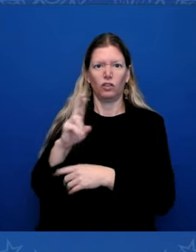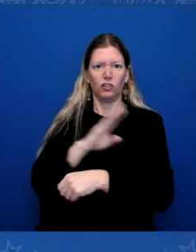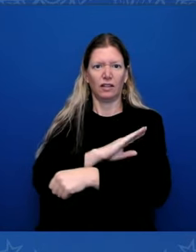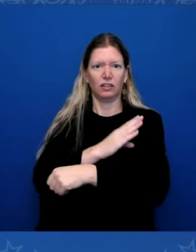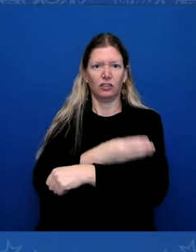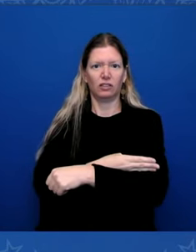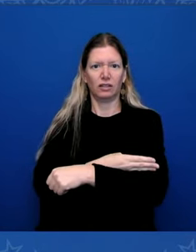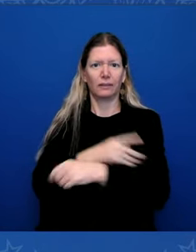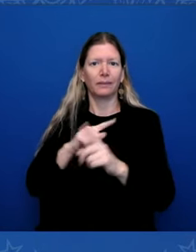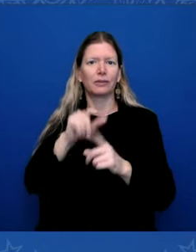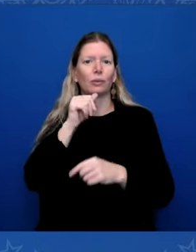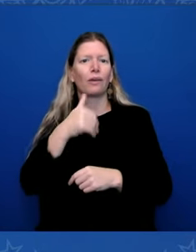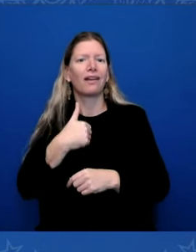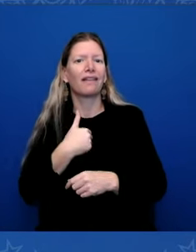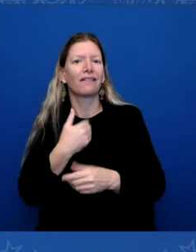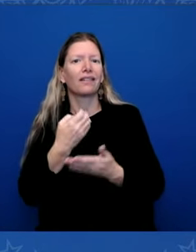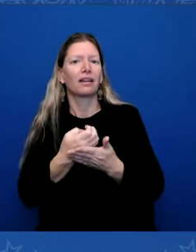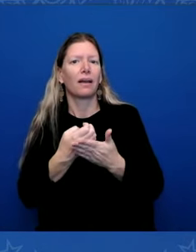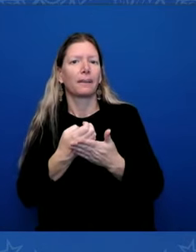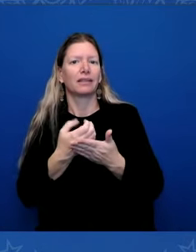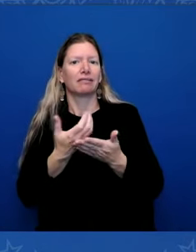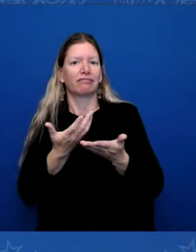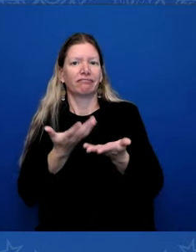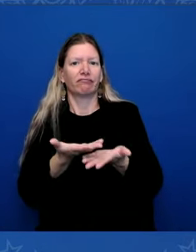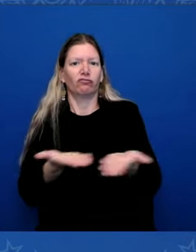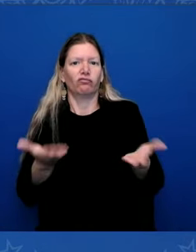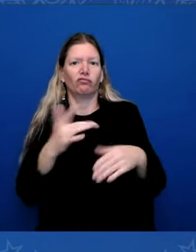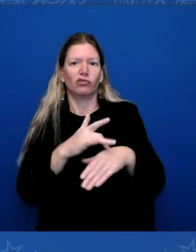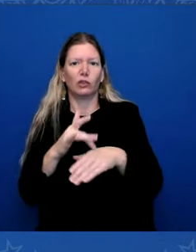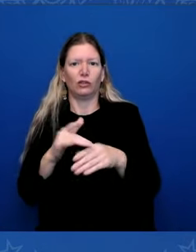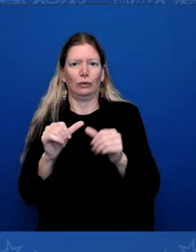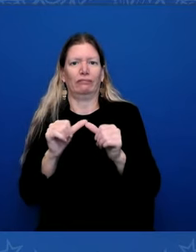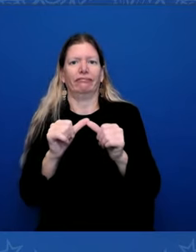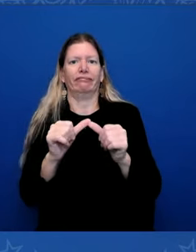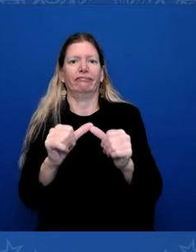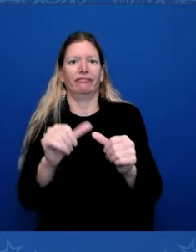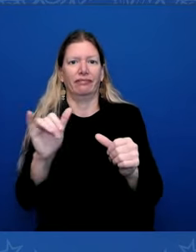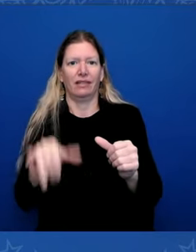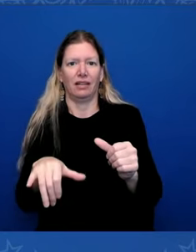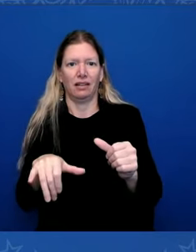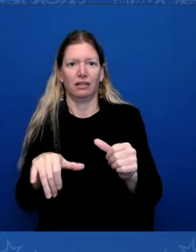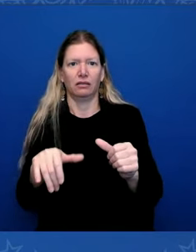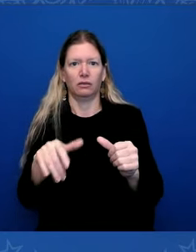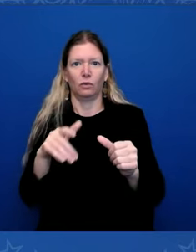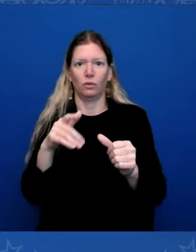it in the interest of the whole world? If they're in fact able to generate significant